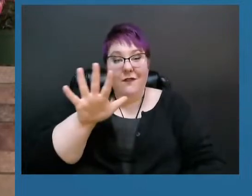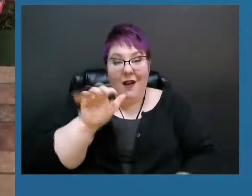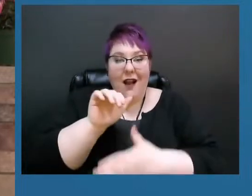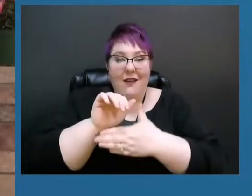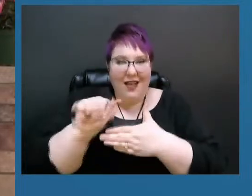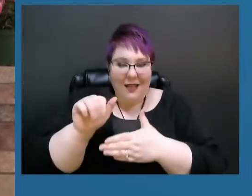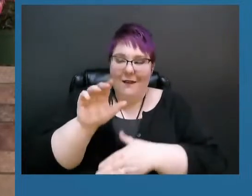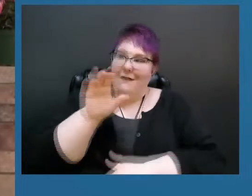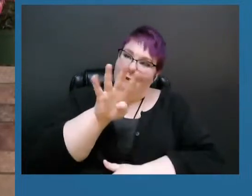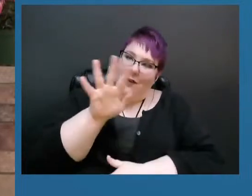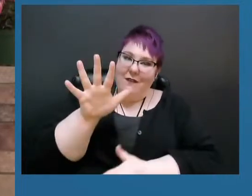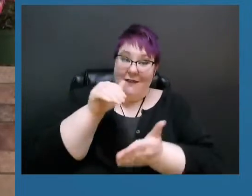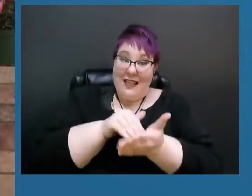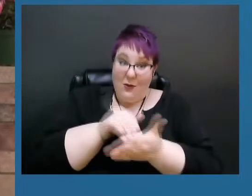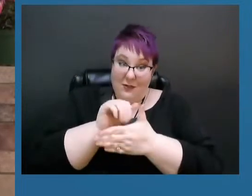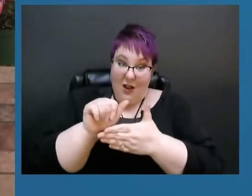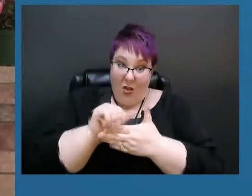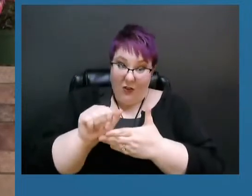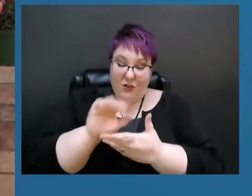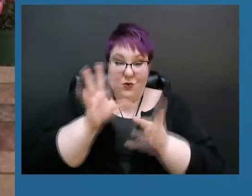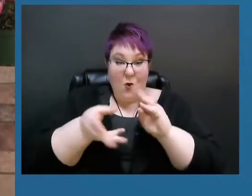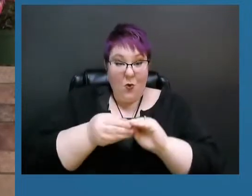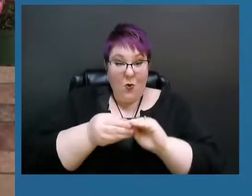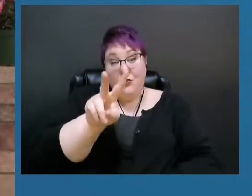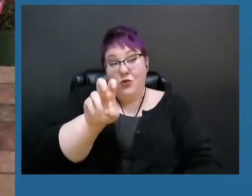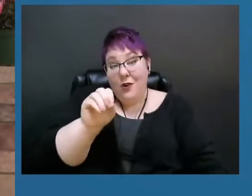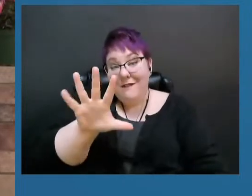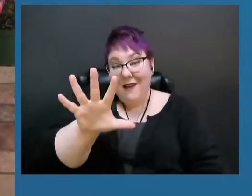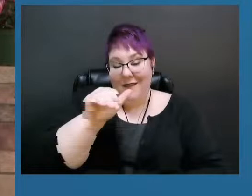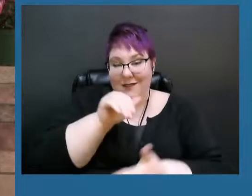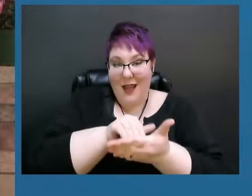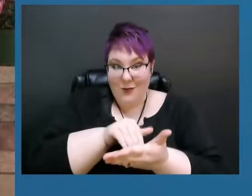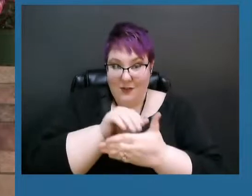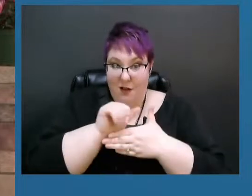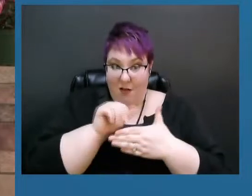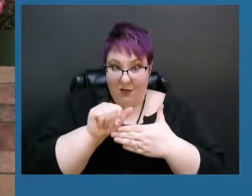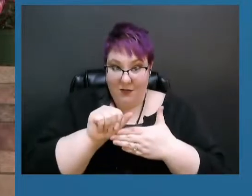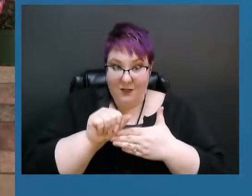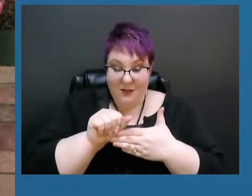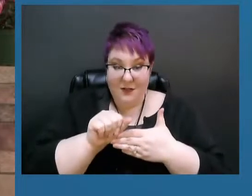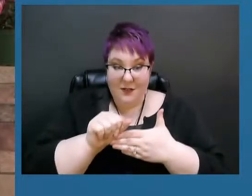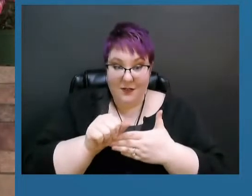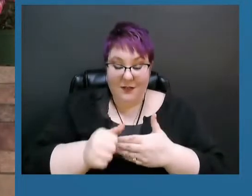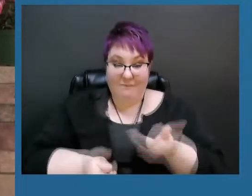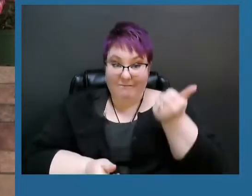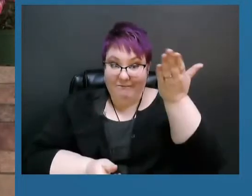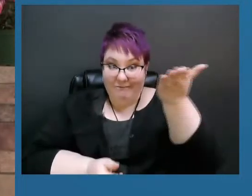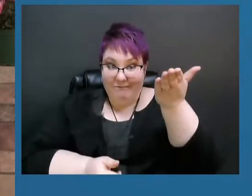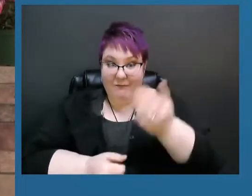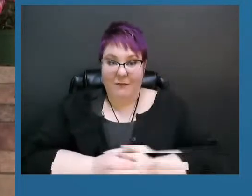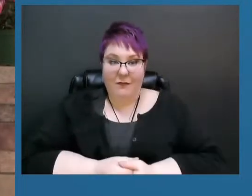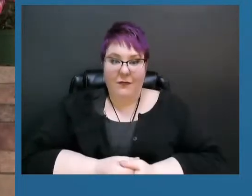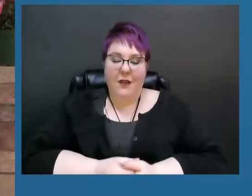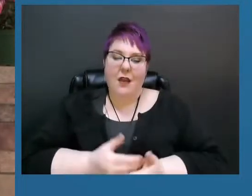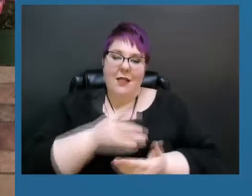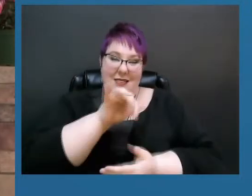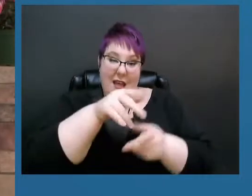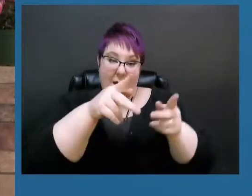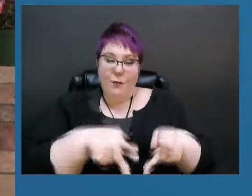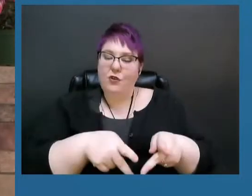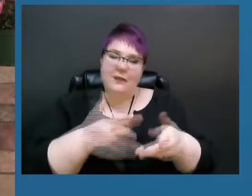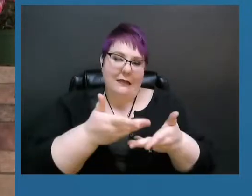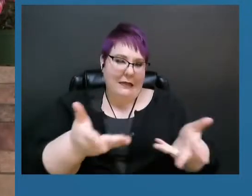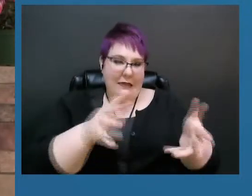asking price for a total bid of $205,000. Now, things fell through with that individual, and he was not able